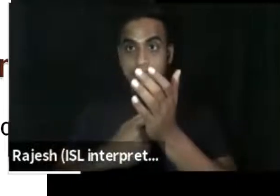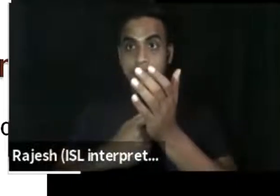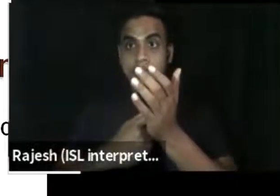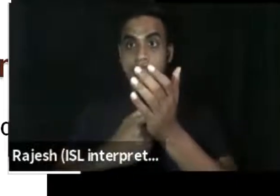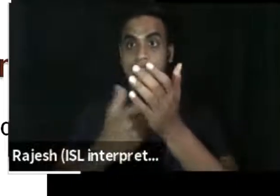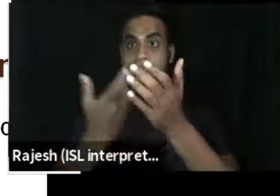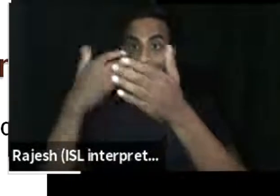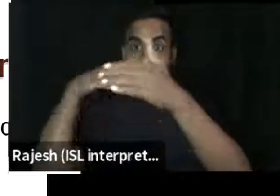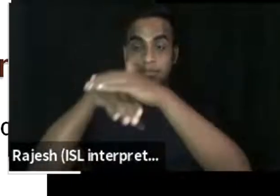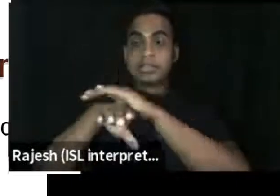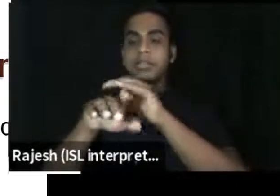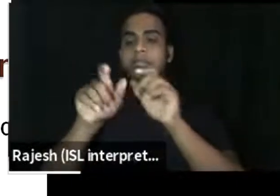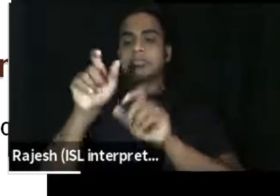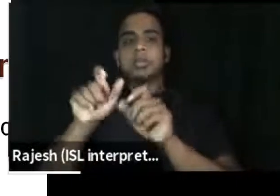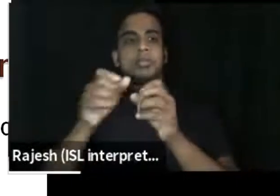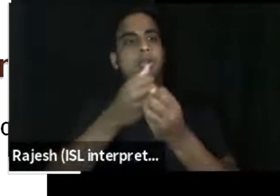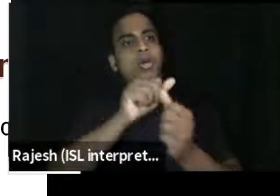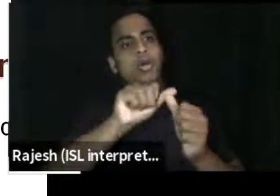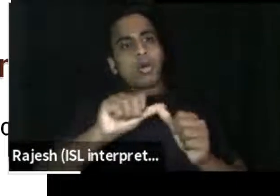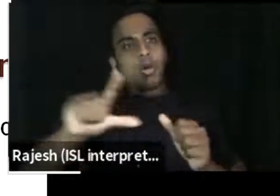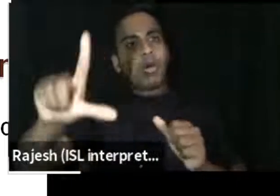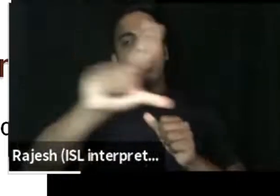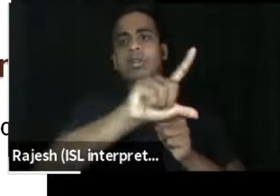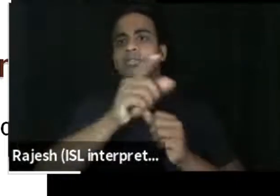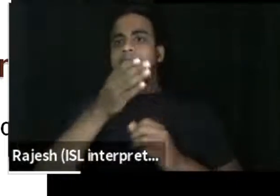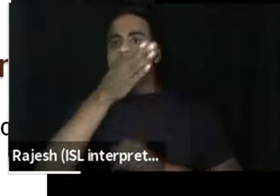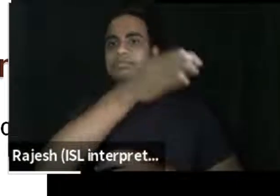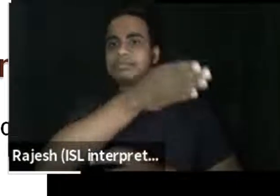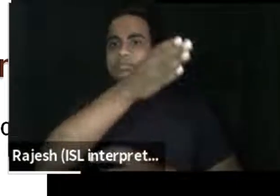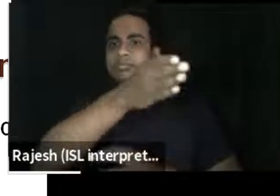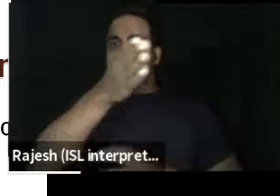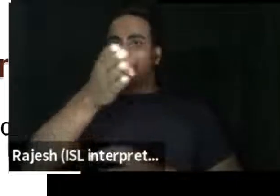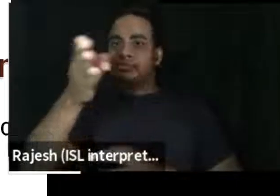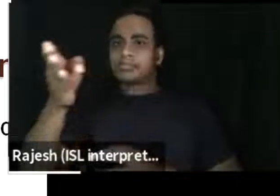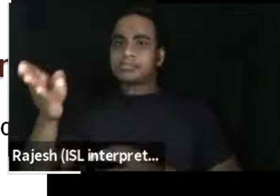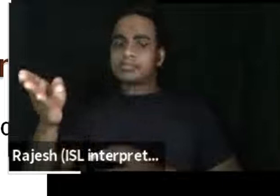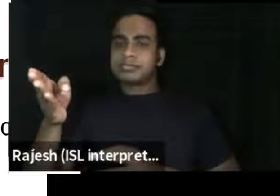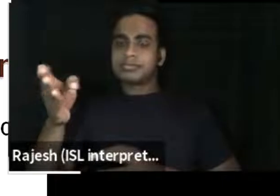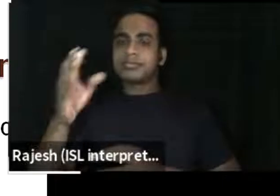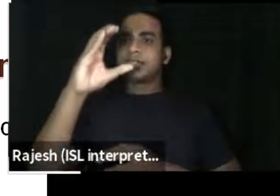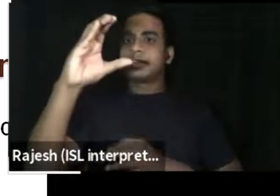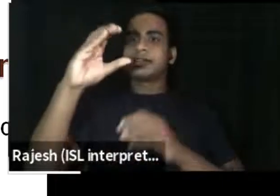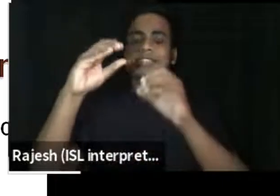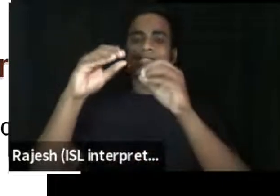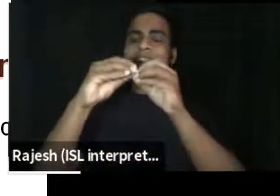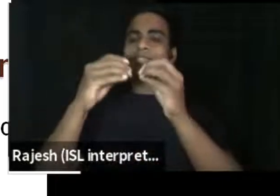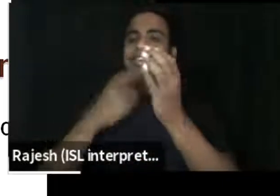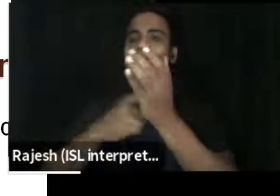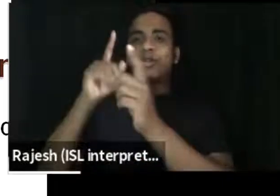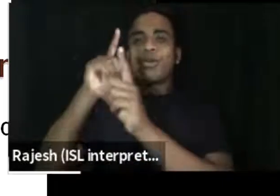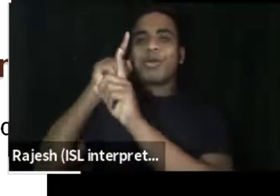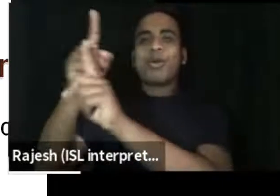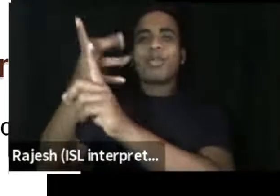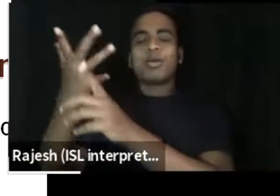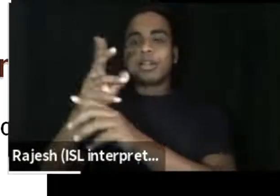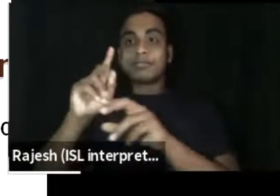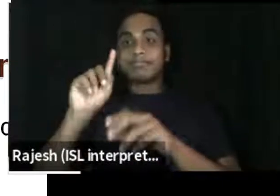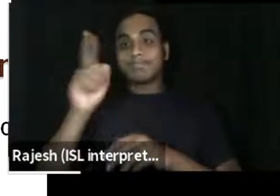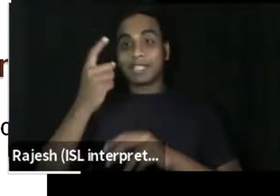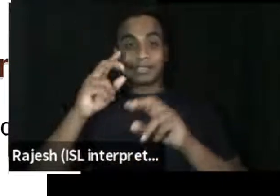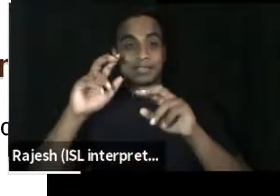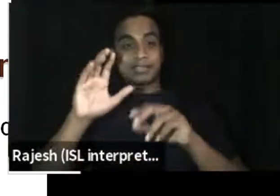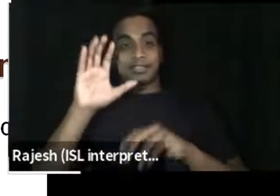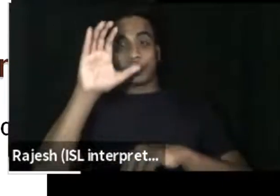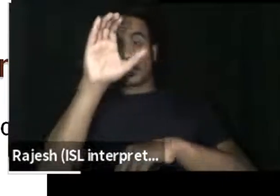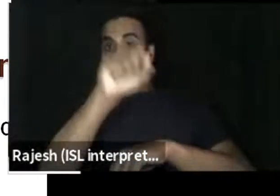reaching every person. So wherever they are working, the focus has been on identification of people with disabilities